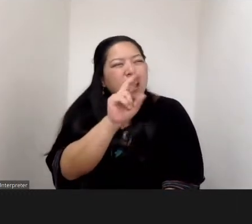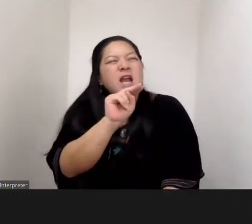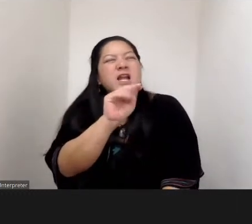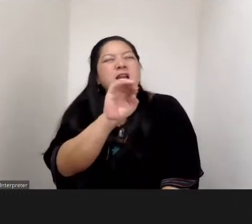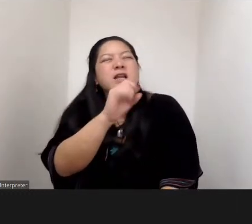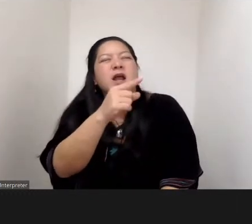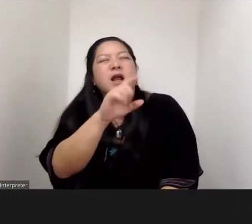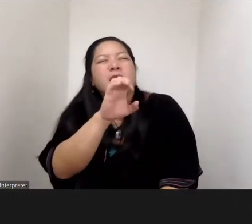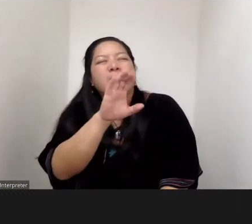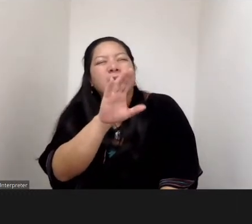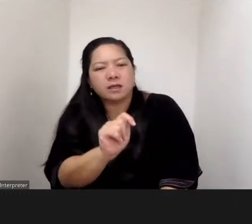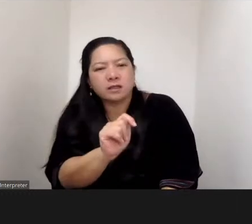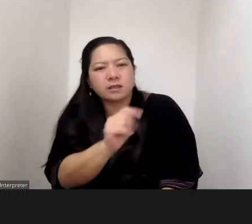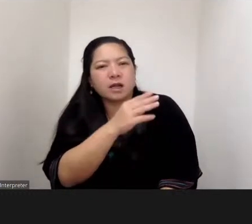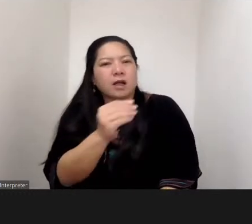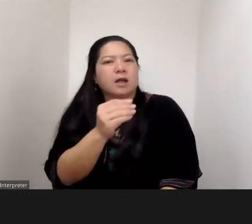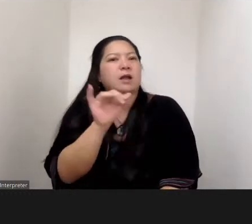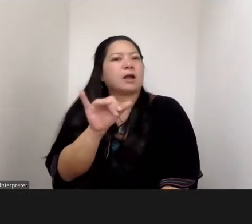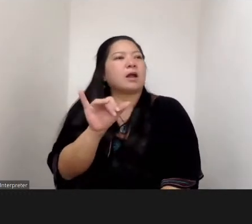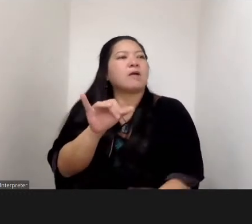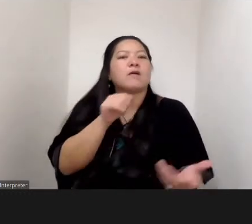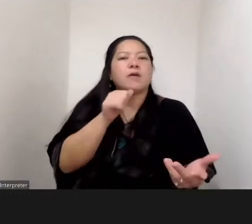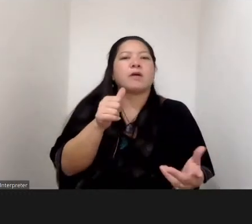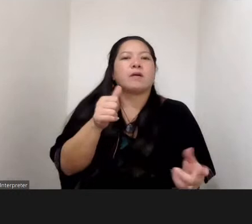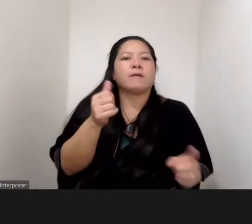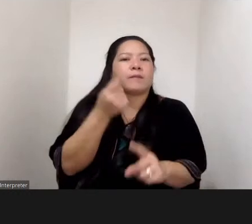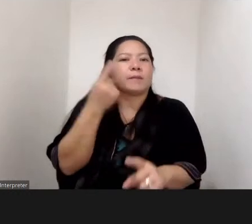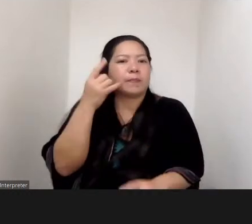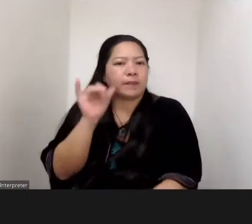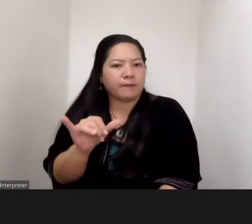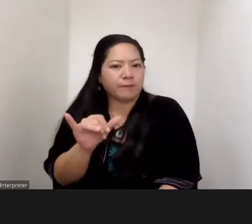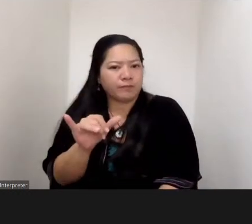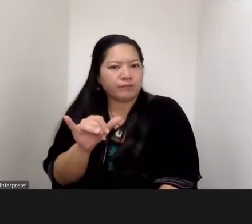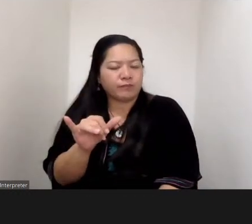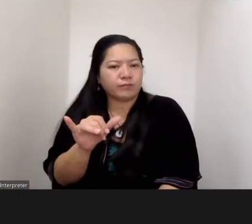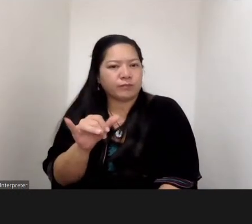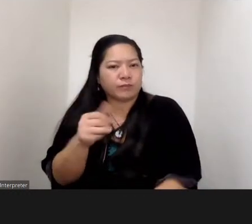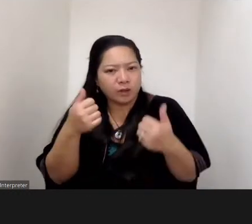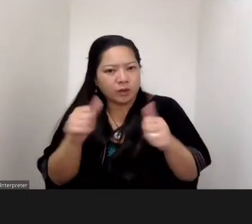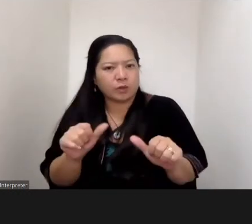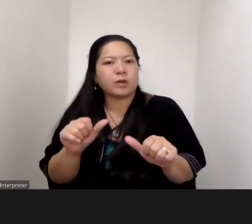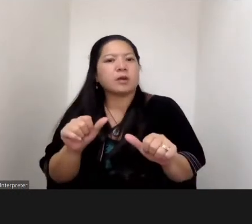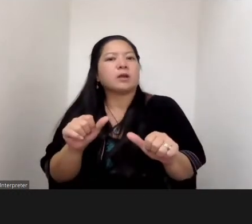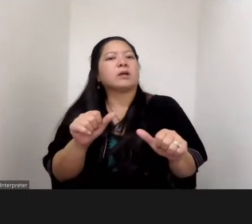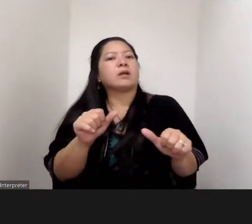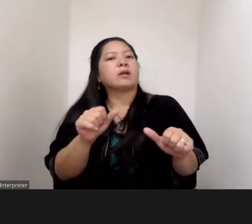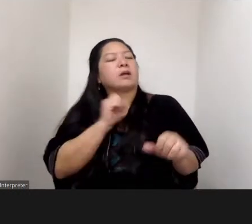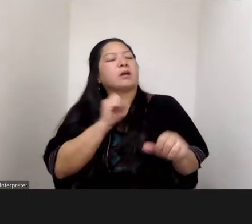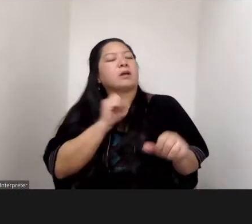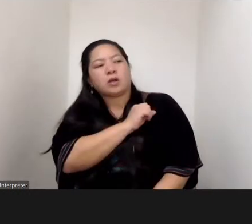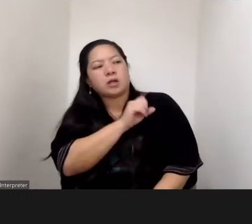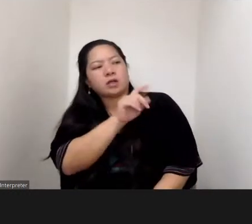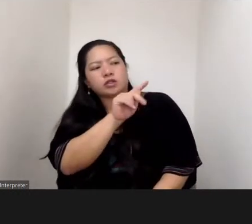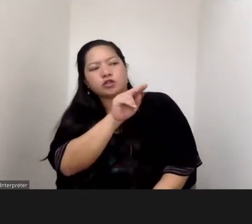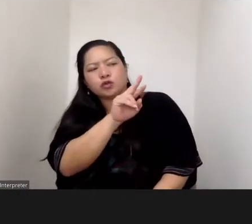They are claiming that I am abusing my authority. And Senator